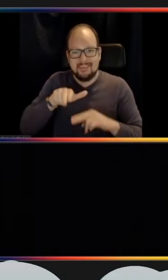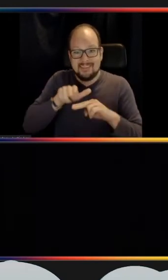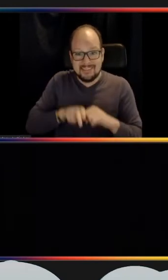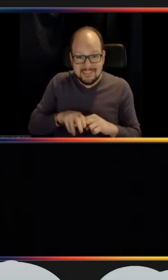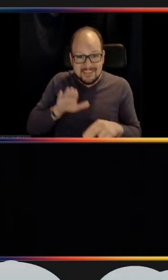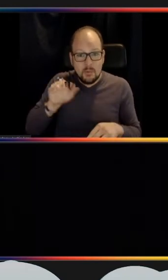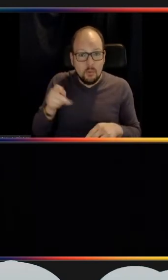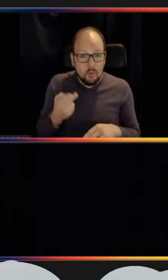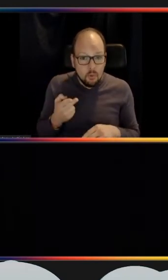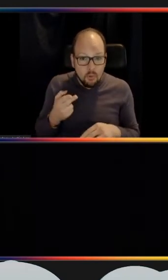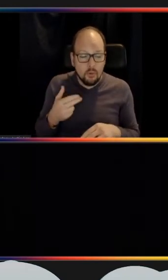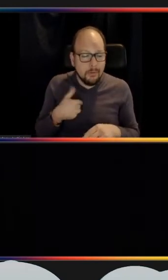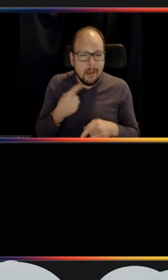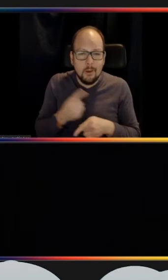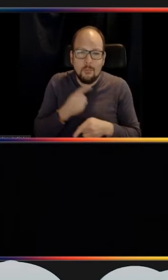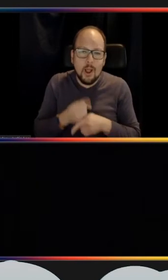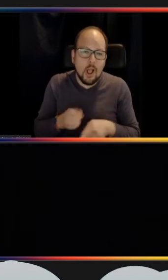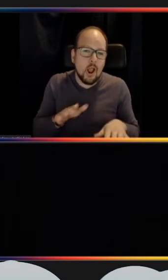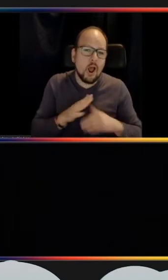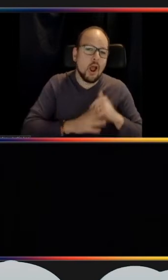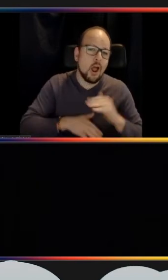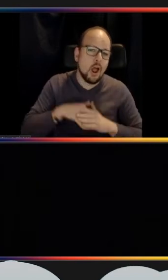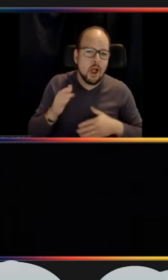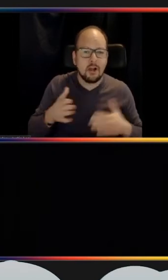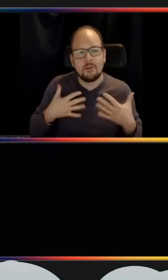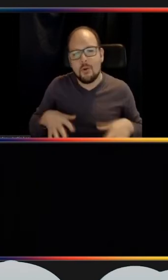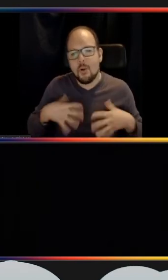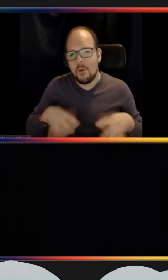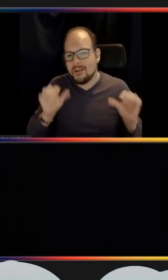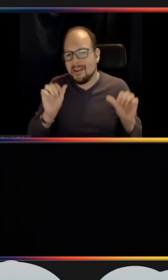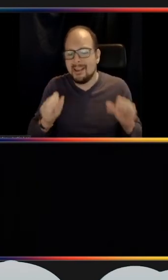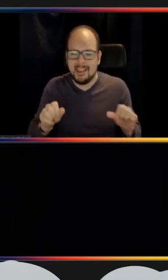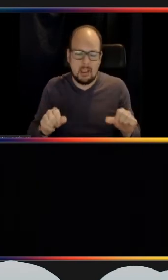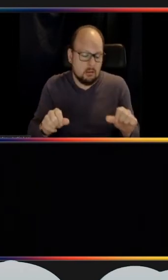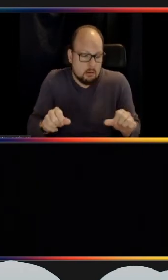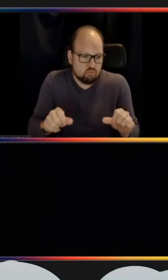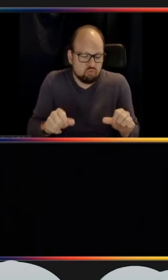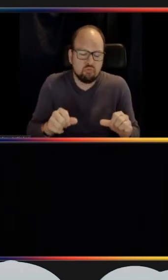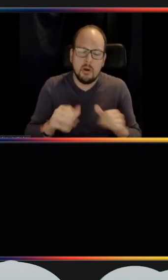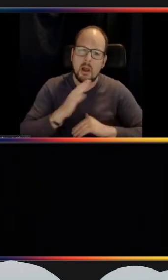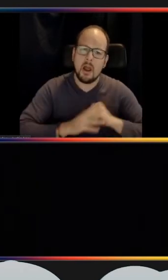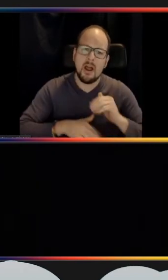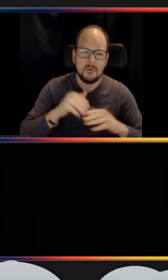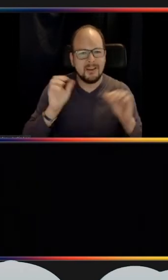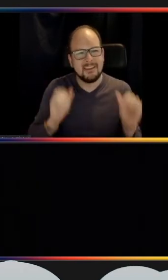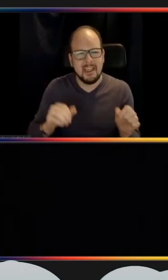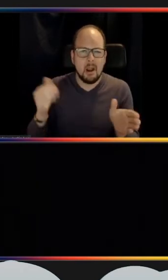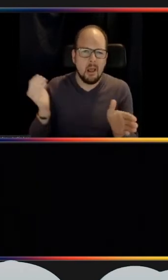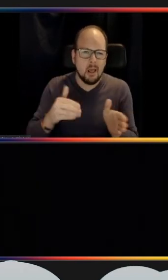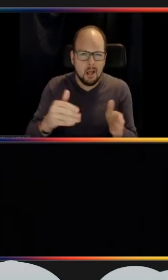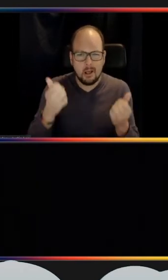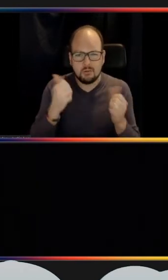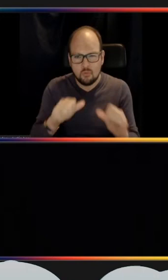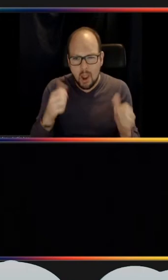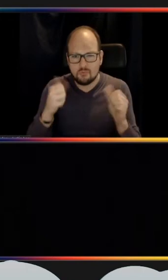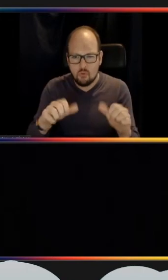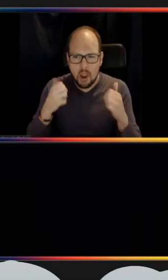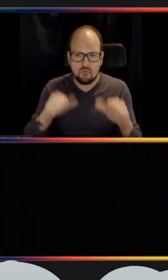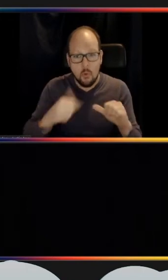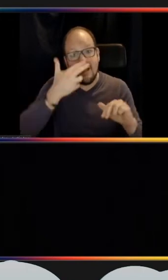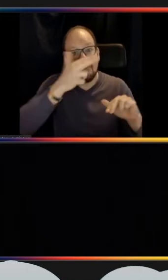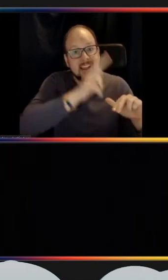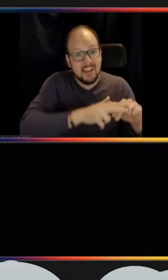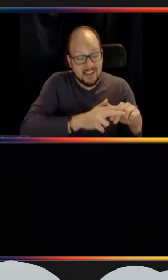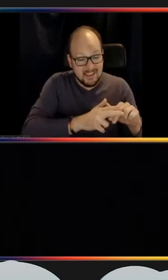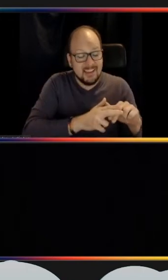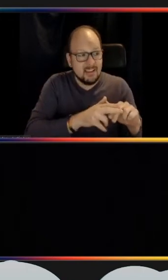move around and play. And it's so much faster. So you get to do a million different tries. So then transitioning the show